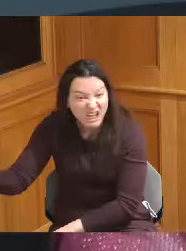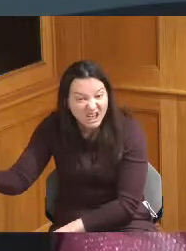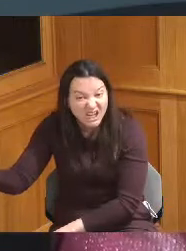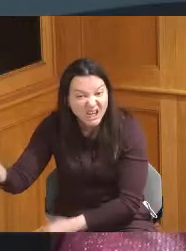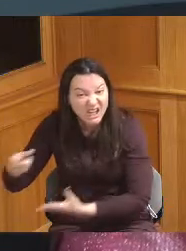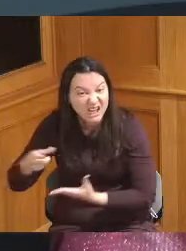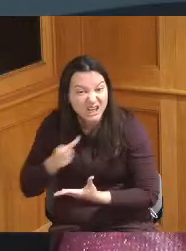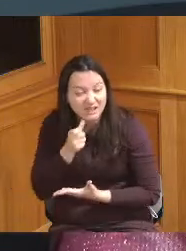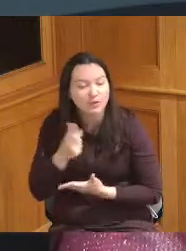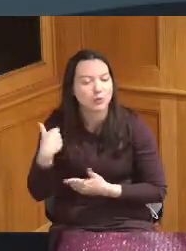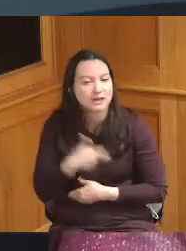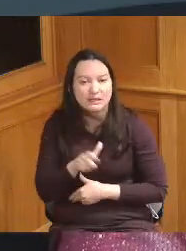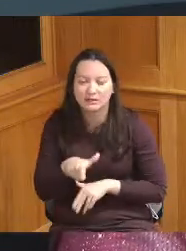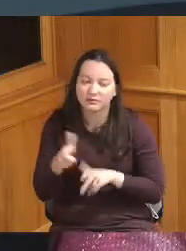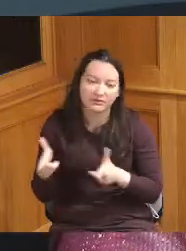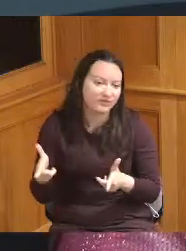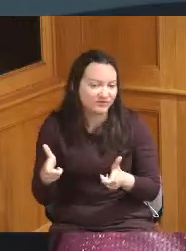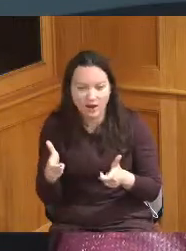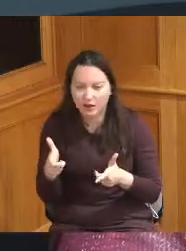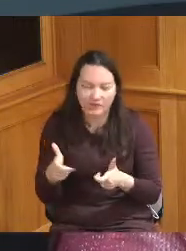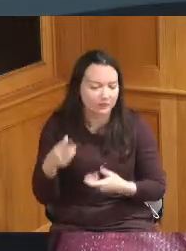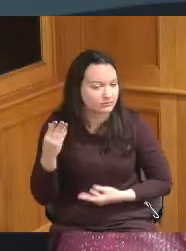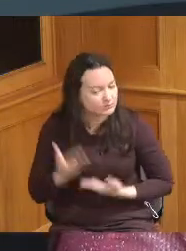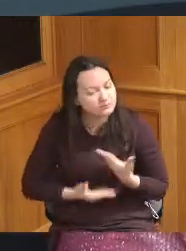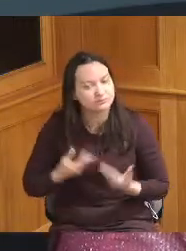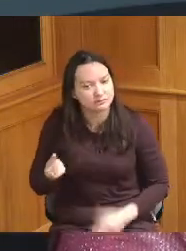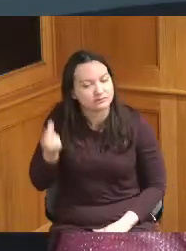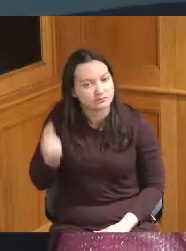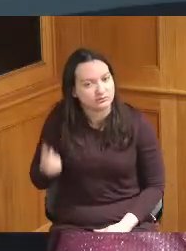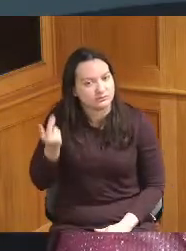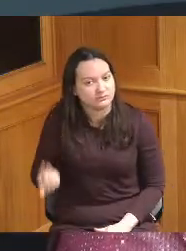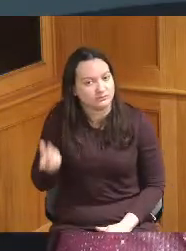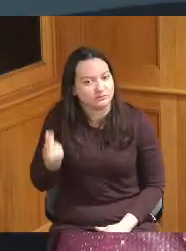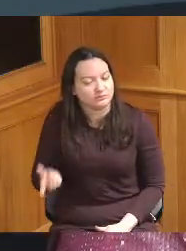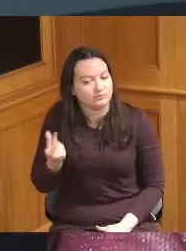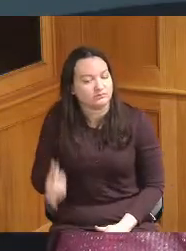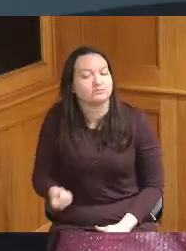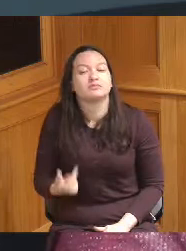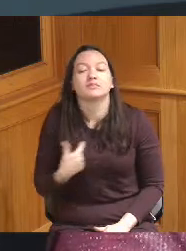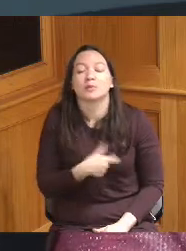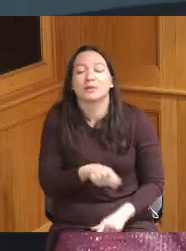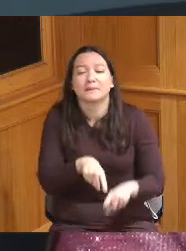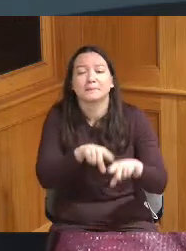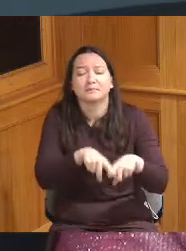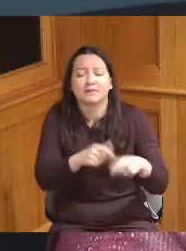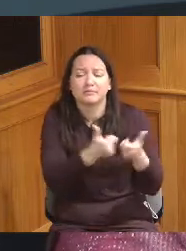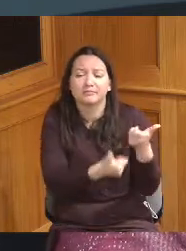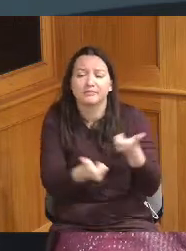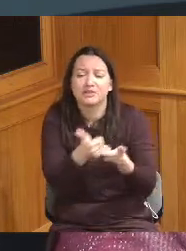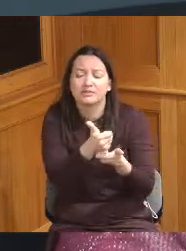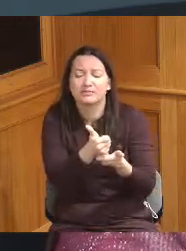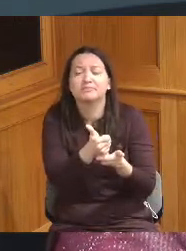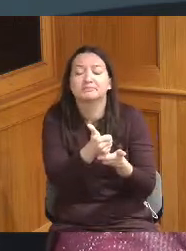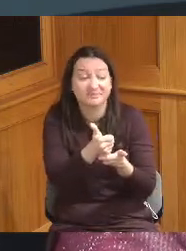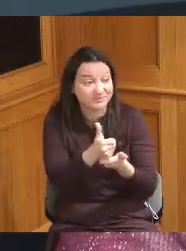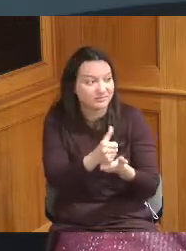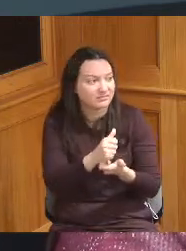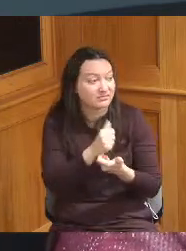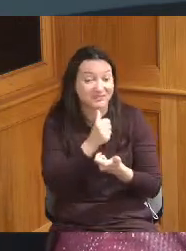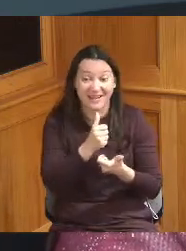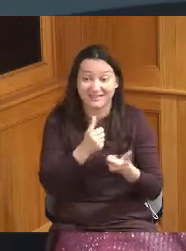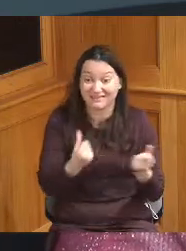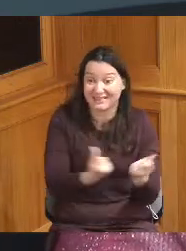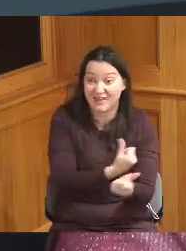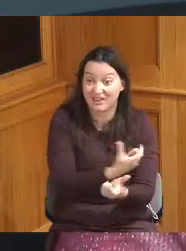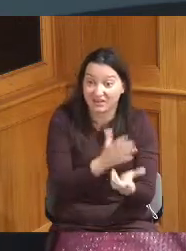slow. We got to move faster. And how we do that, I'm going to depend on our administrator to not do it all